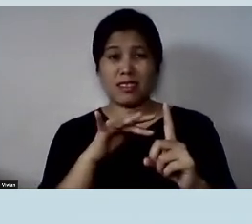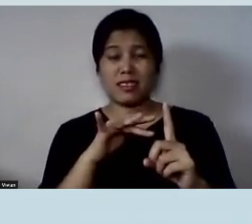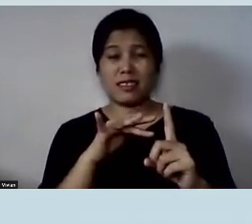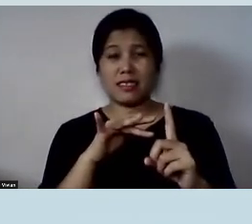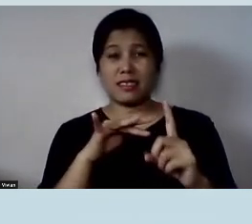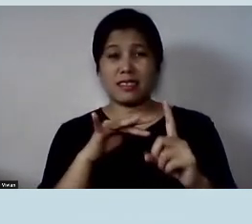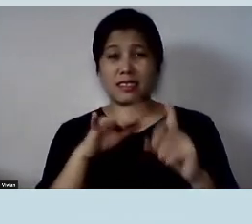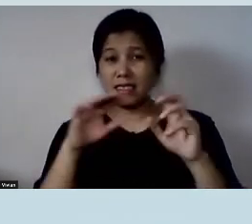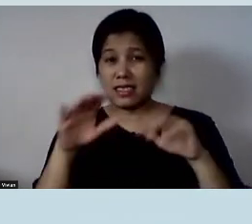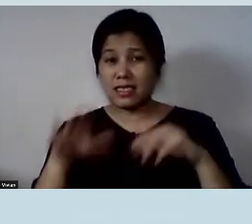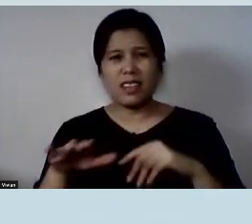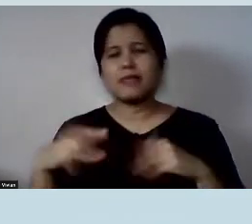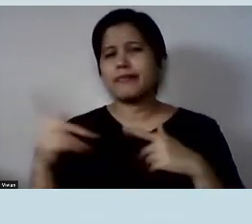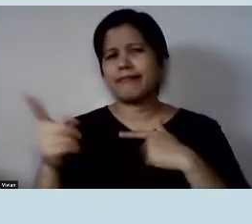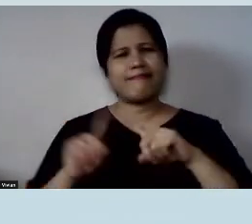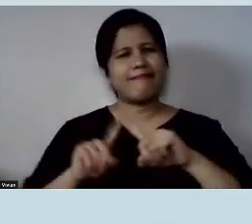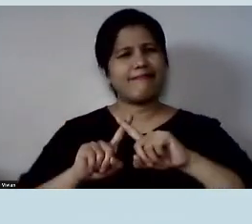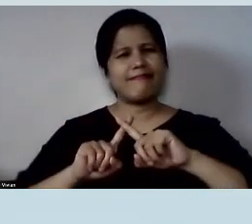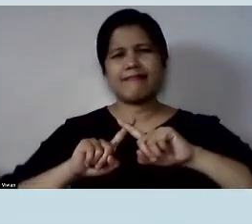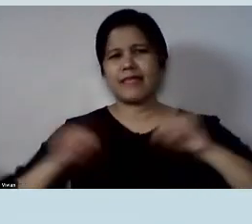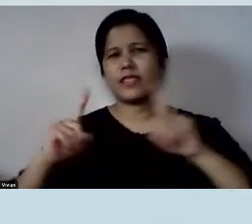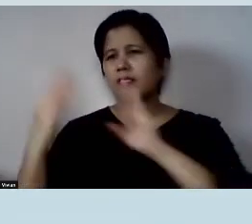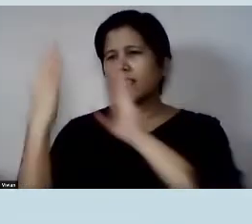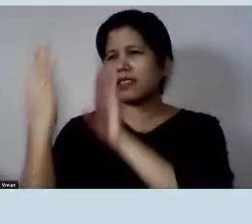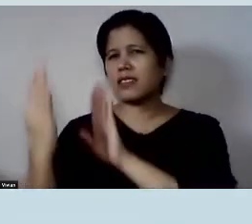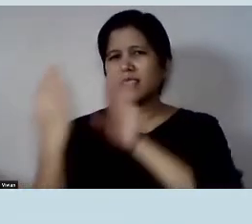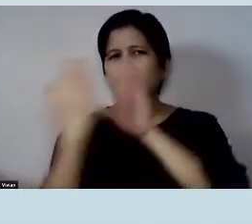yung face-to-face. Next.